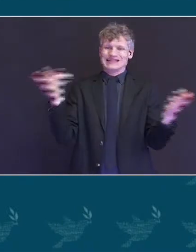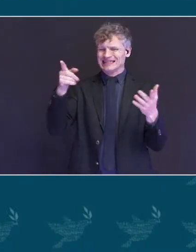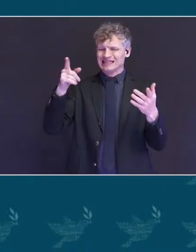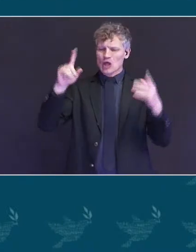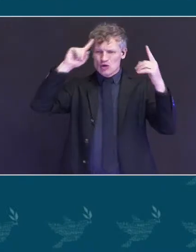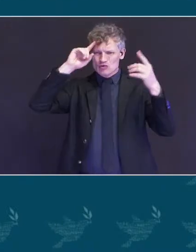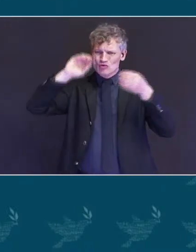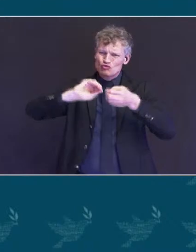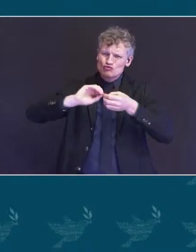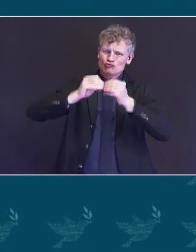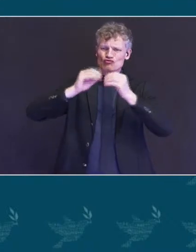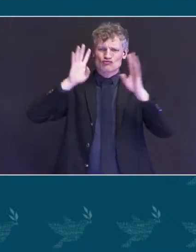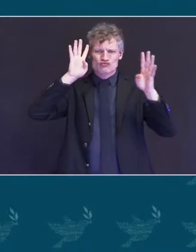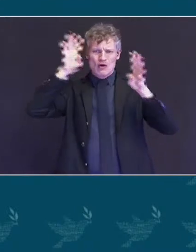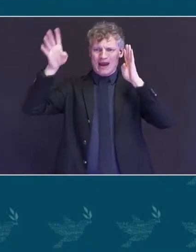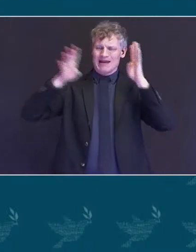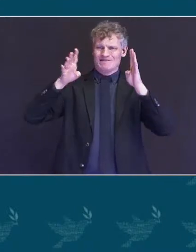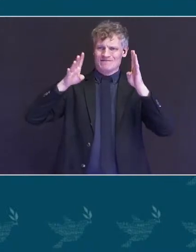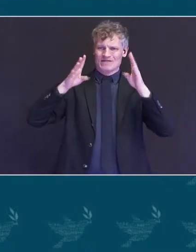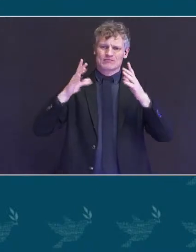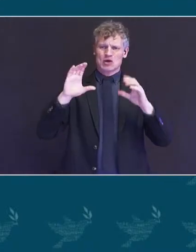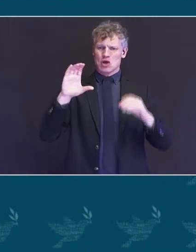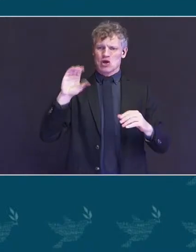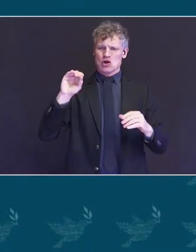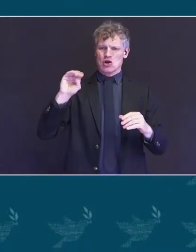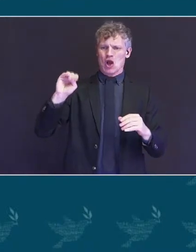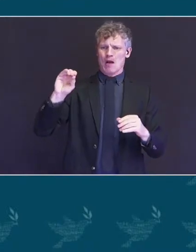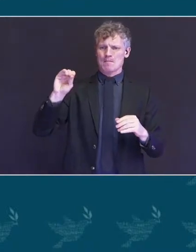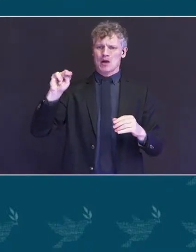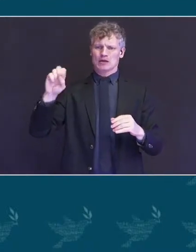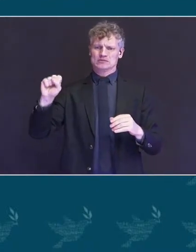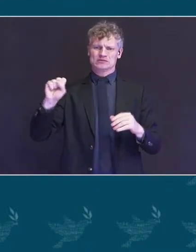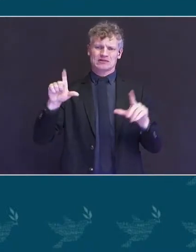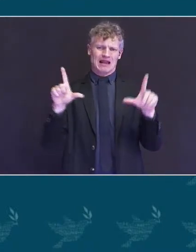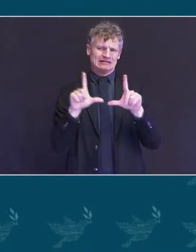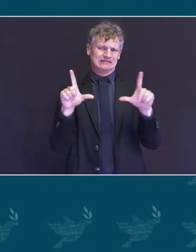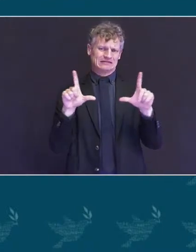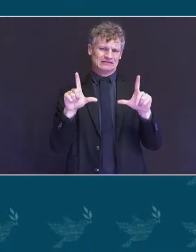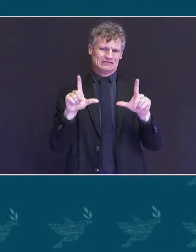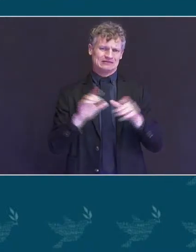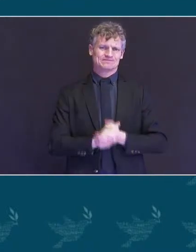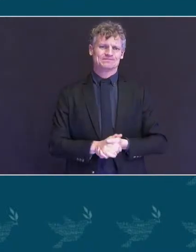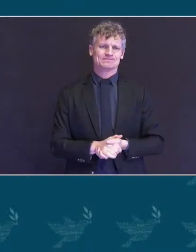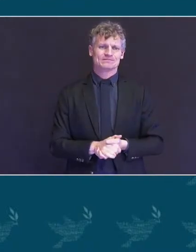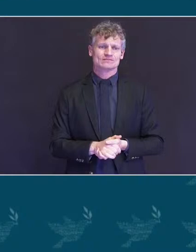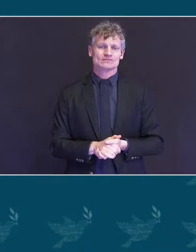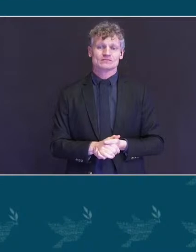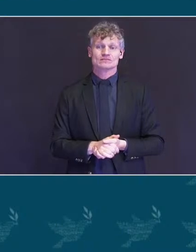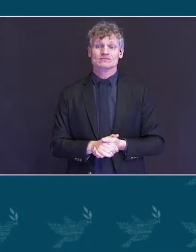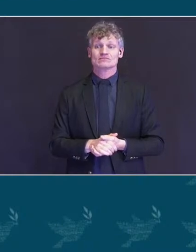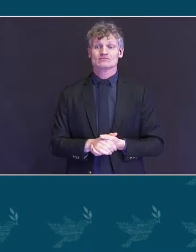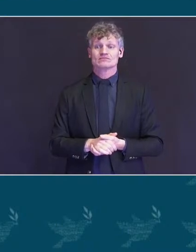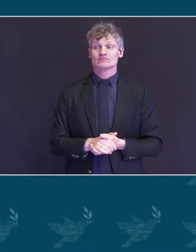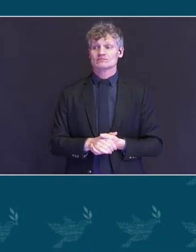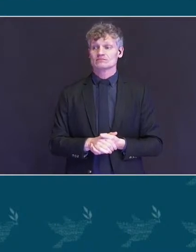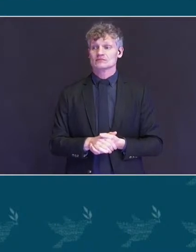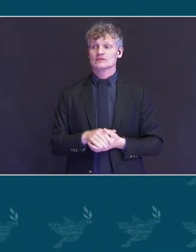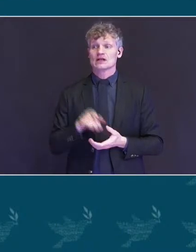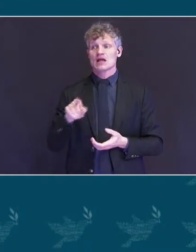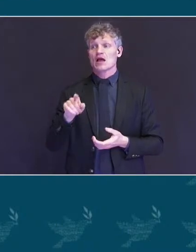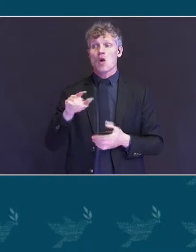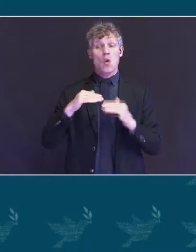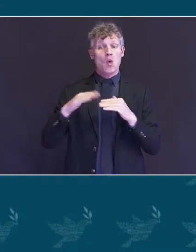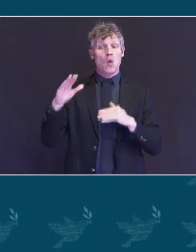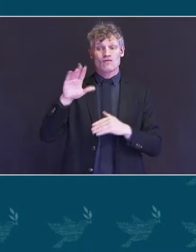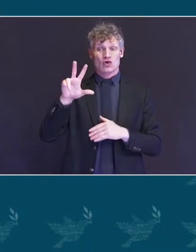others to freely use, modify, and distribute. ELRN at this stage has over 30 languages with